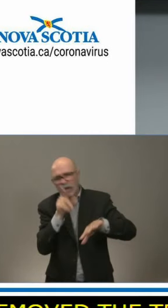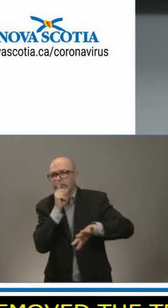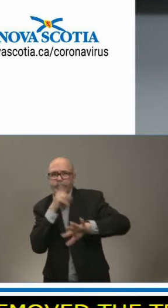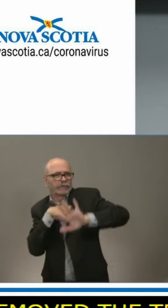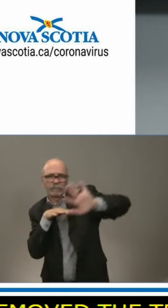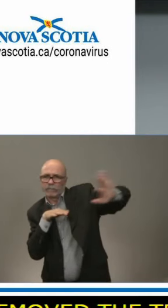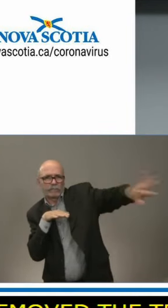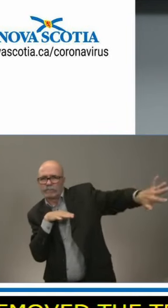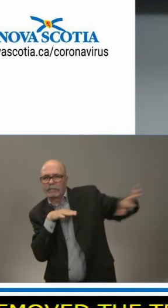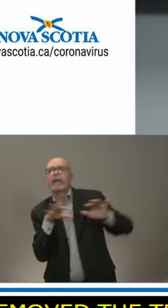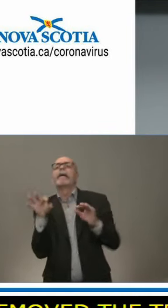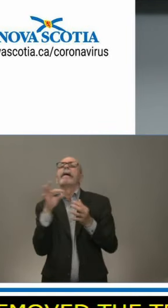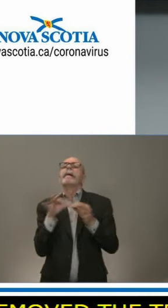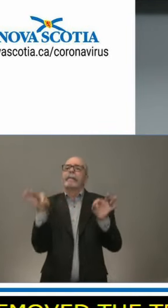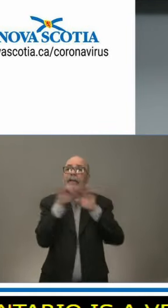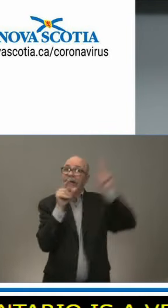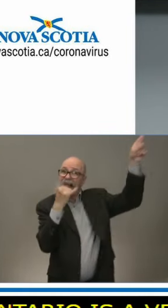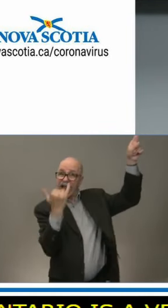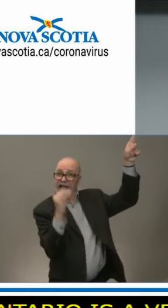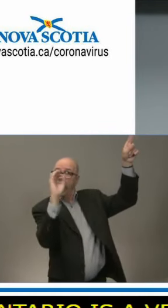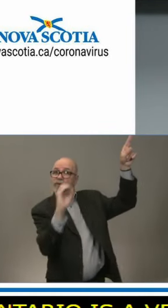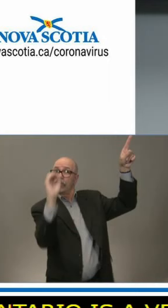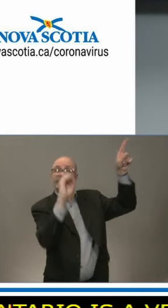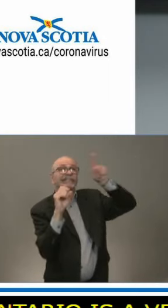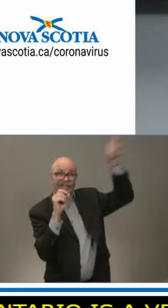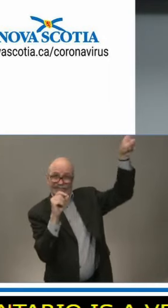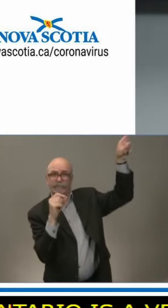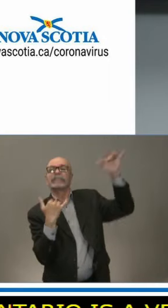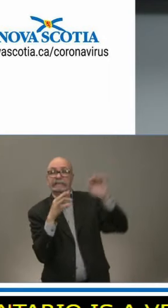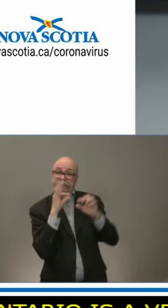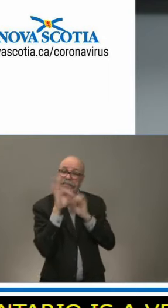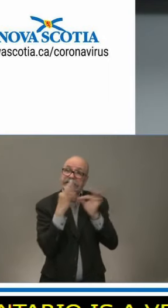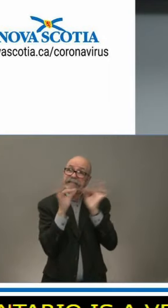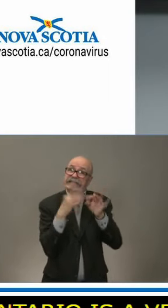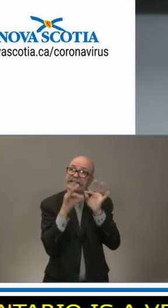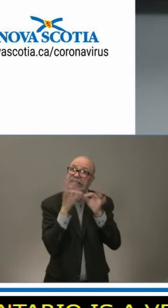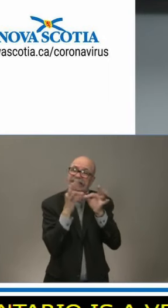their system is so overwhelmed. So I